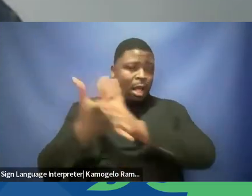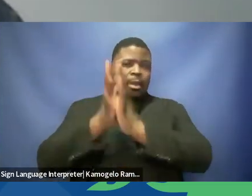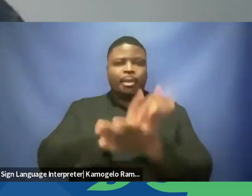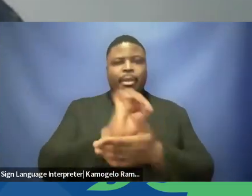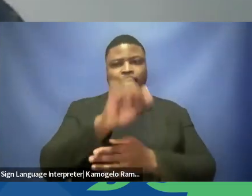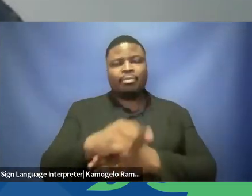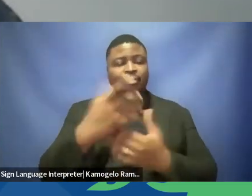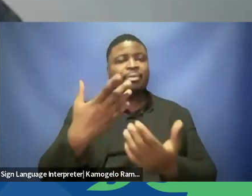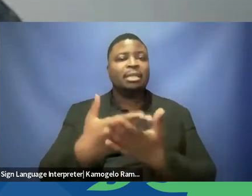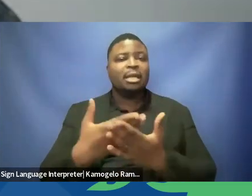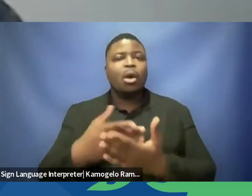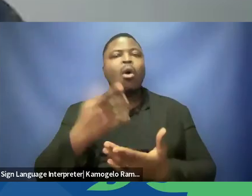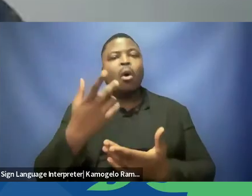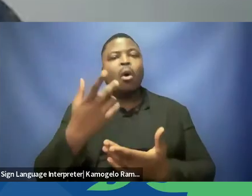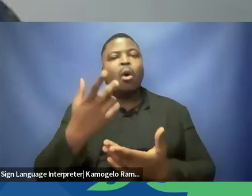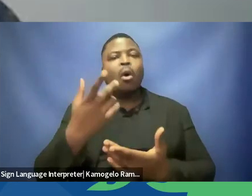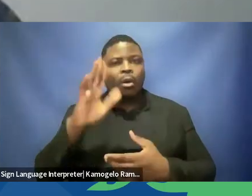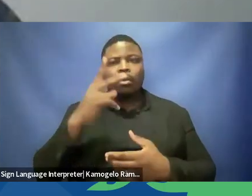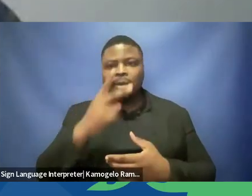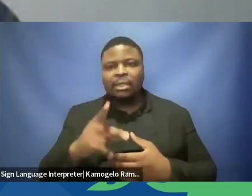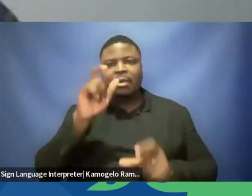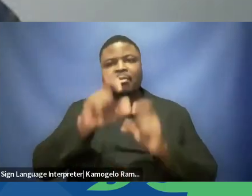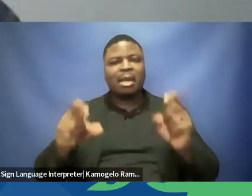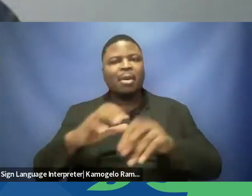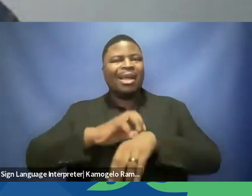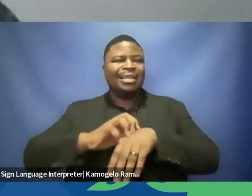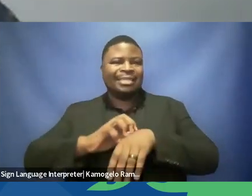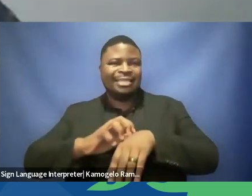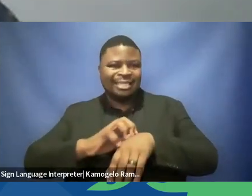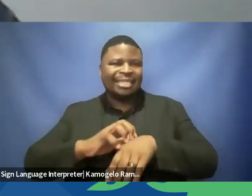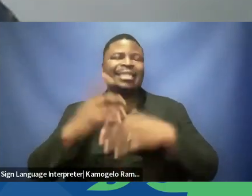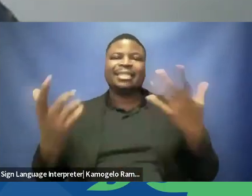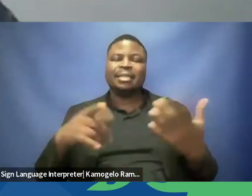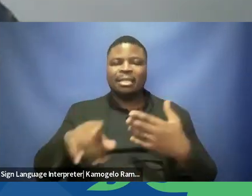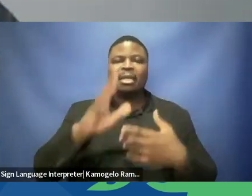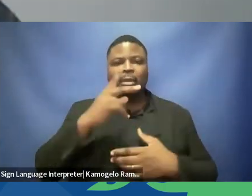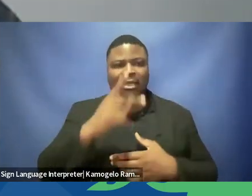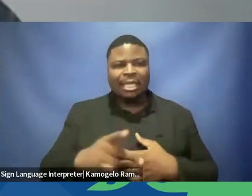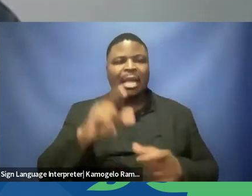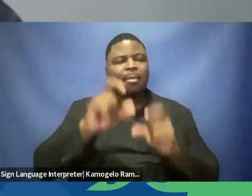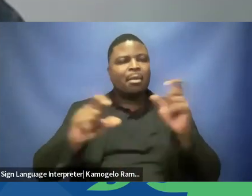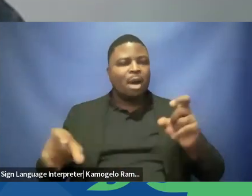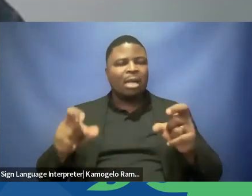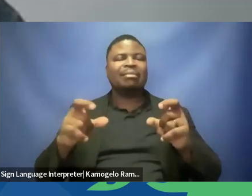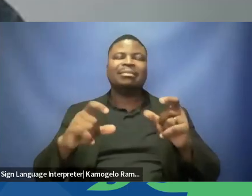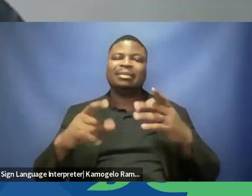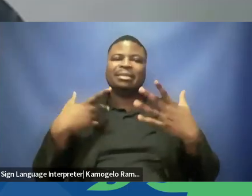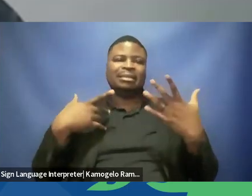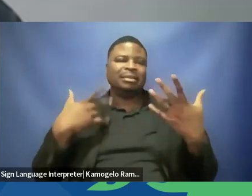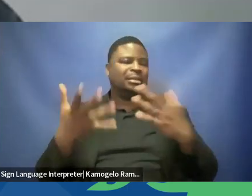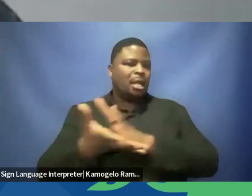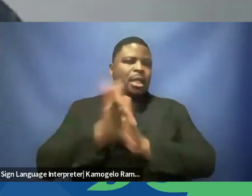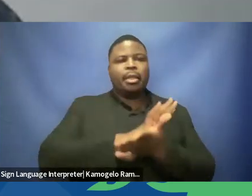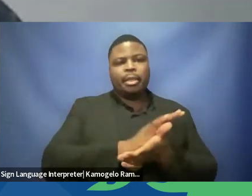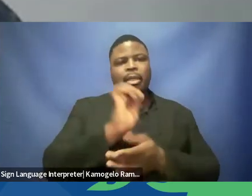becoming paranoid. And when they become paranoid, they can act out in aggressive ways against themselves and other people. We have in